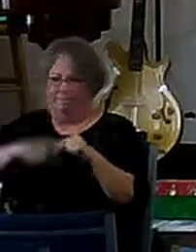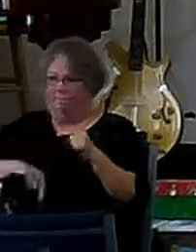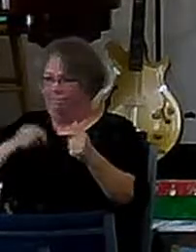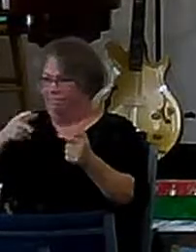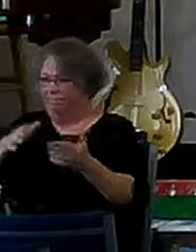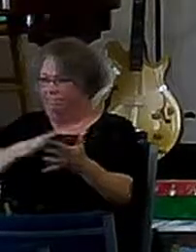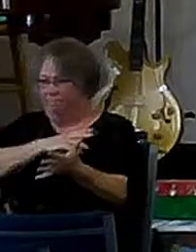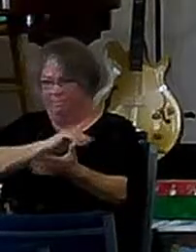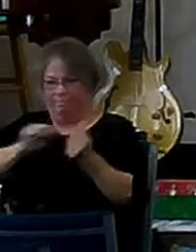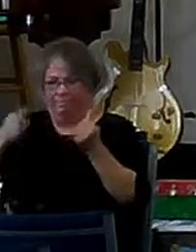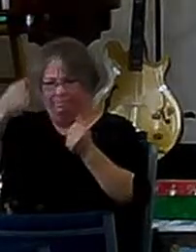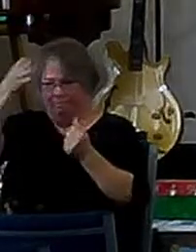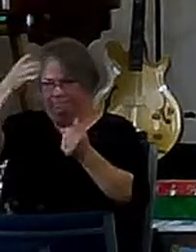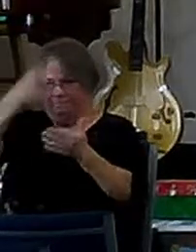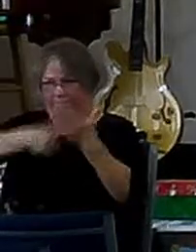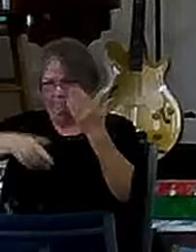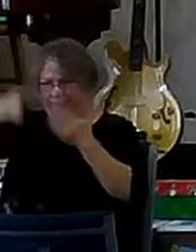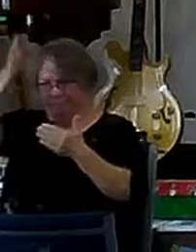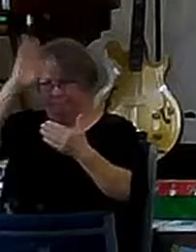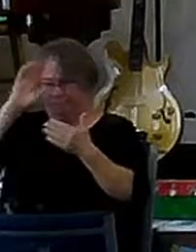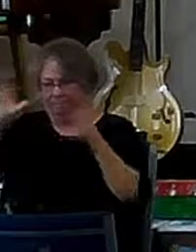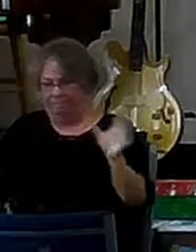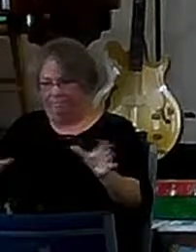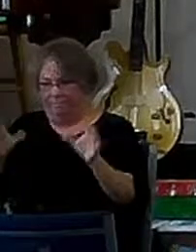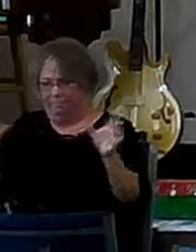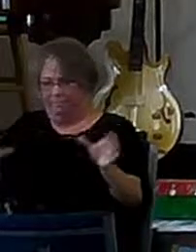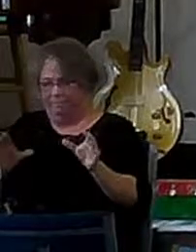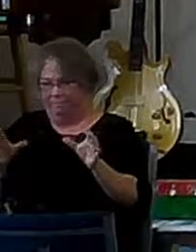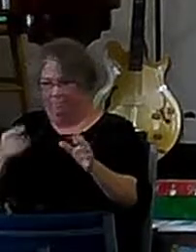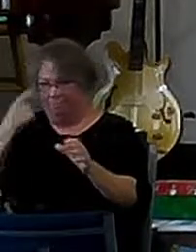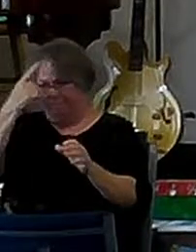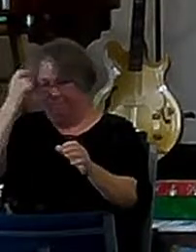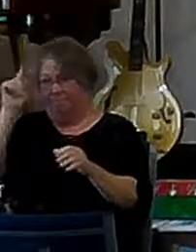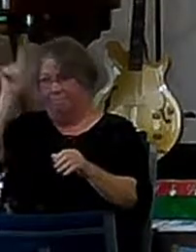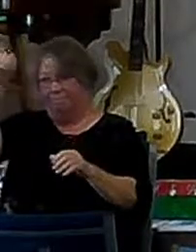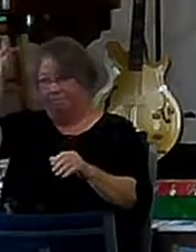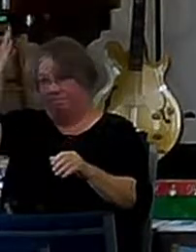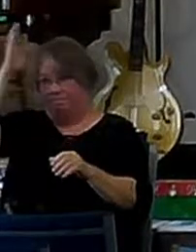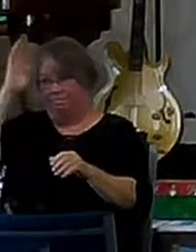Because God is sovereign. Because God is God.